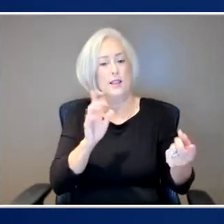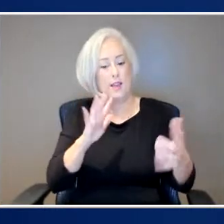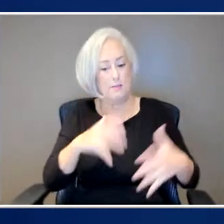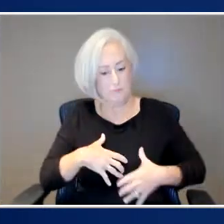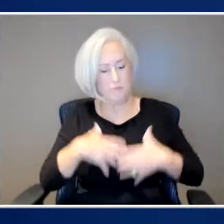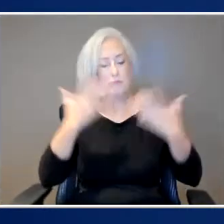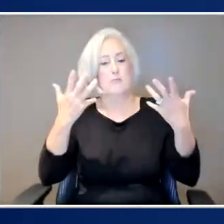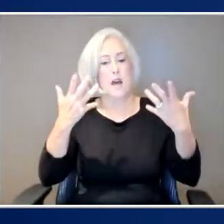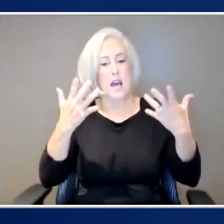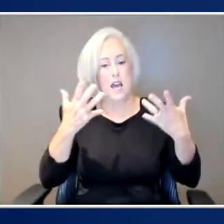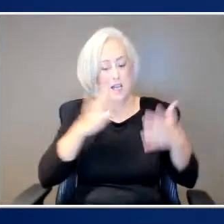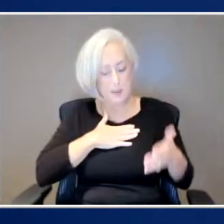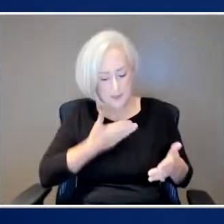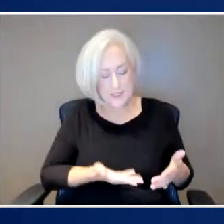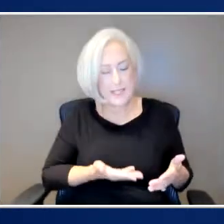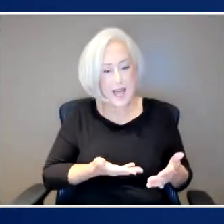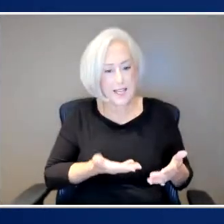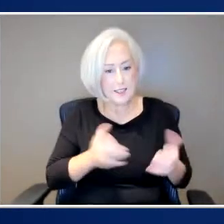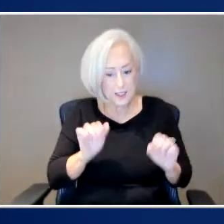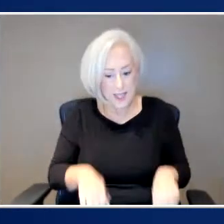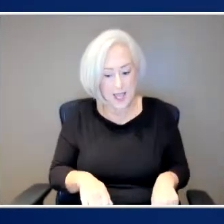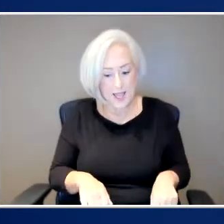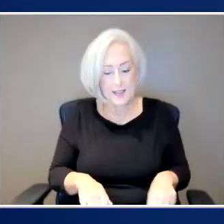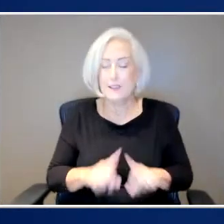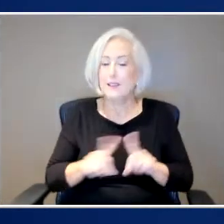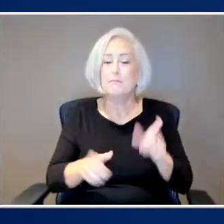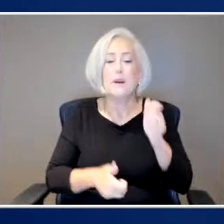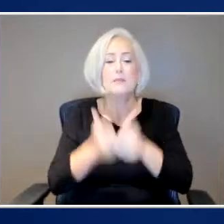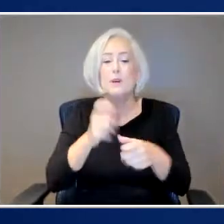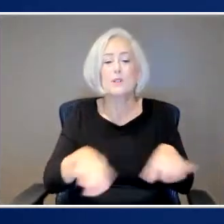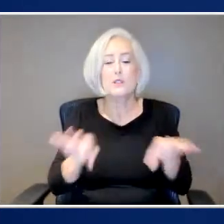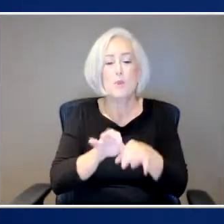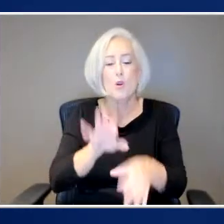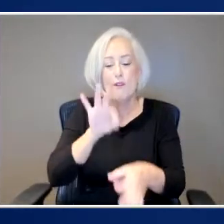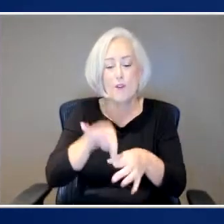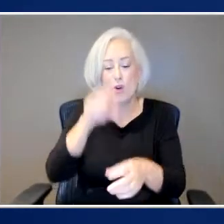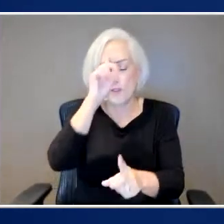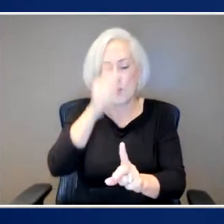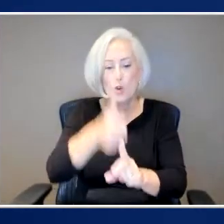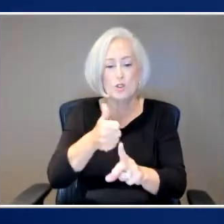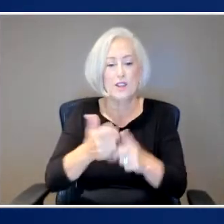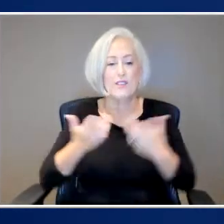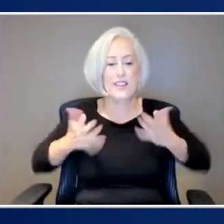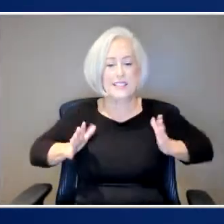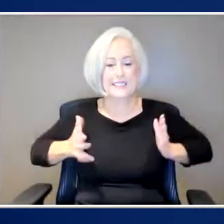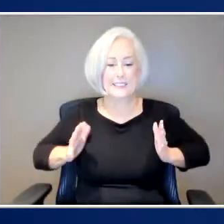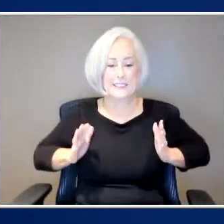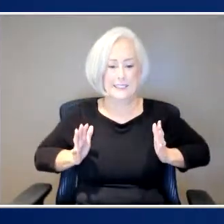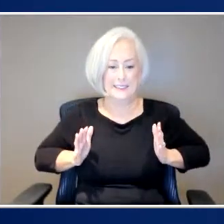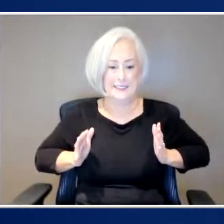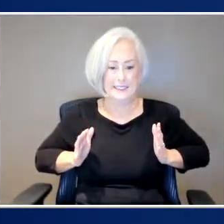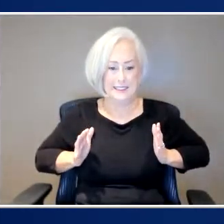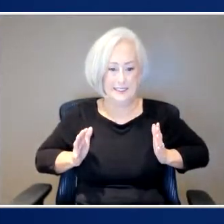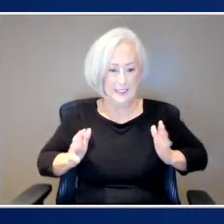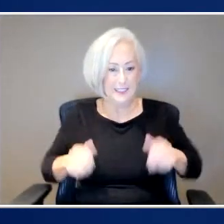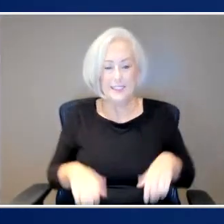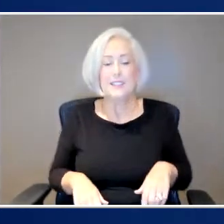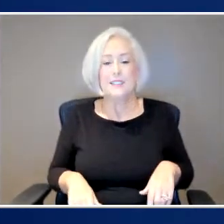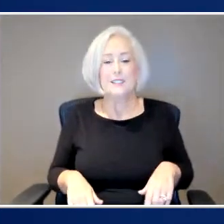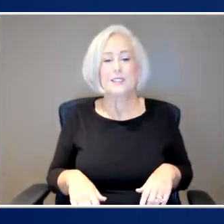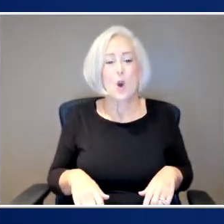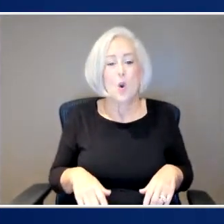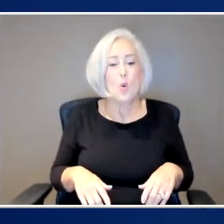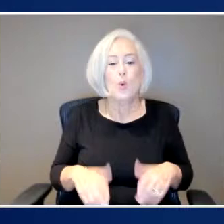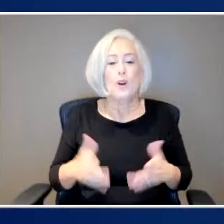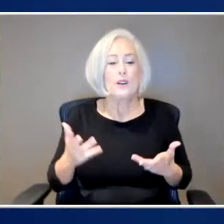doing all that we can. And if you feel your vote isn't enough and you do want to do some things like canvass, work phone banks, it's over now,